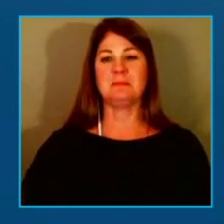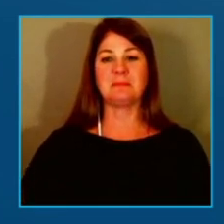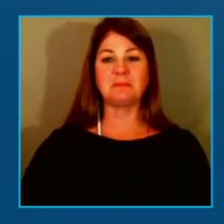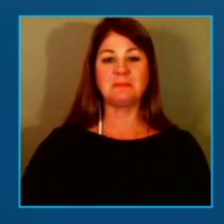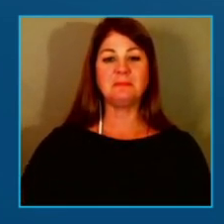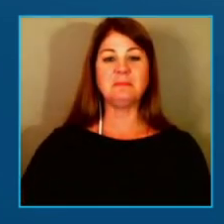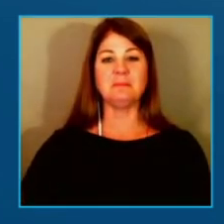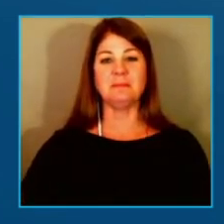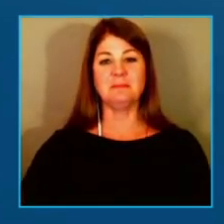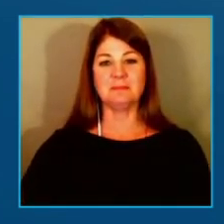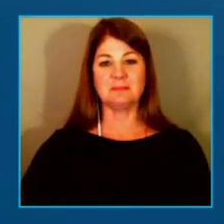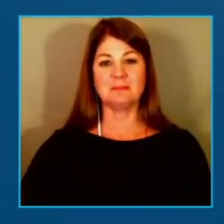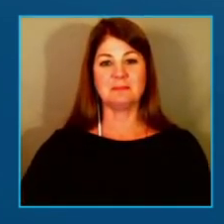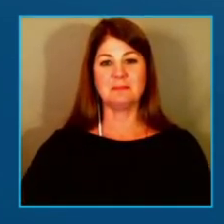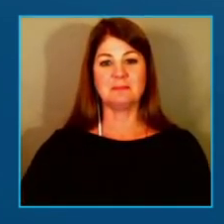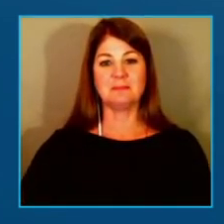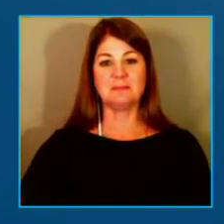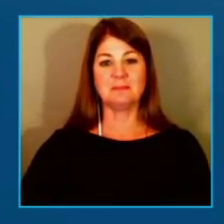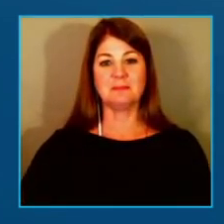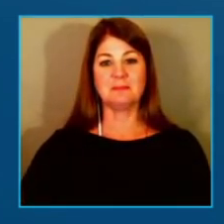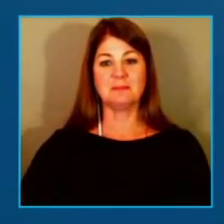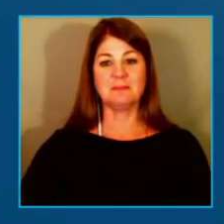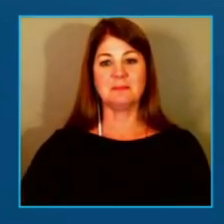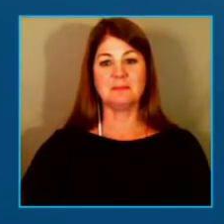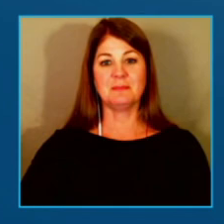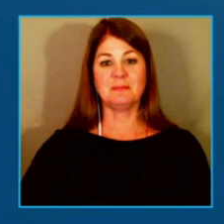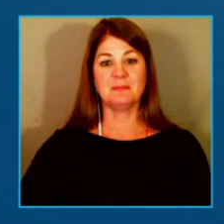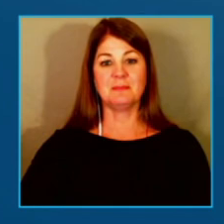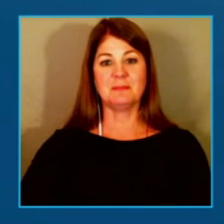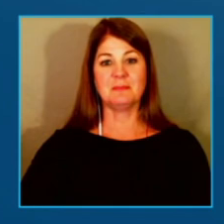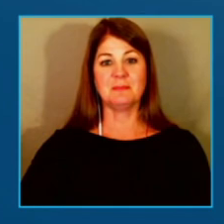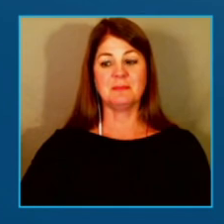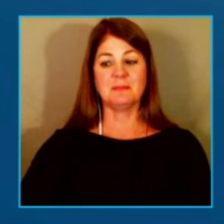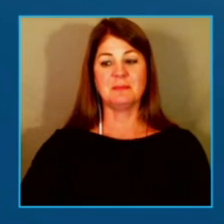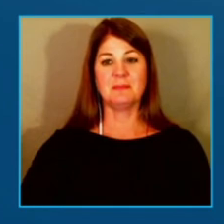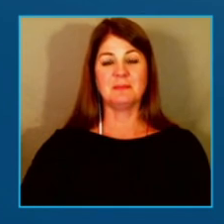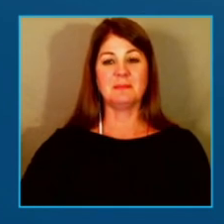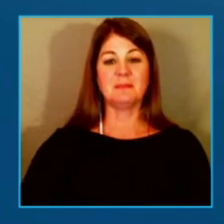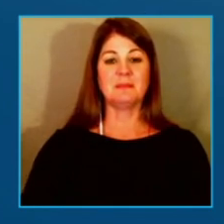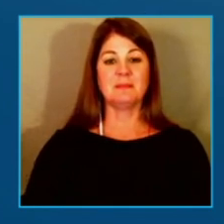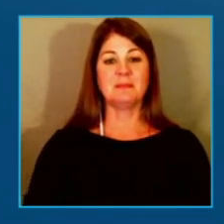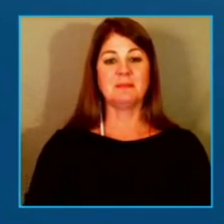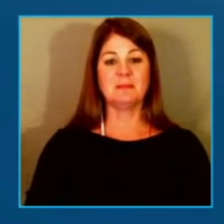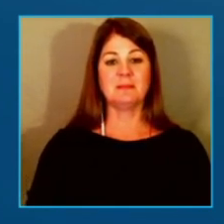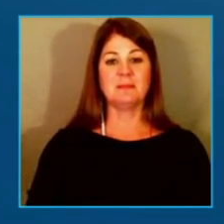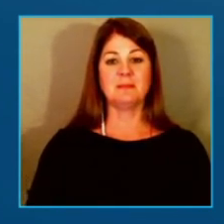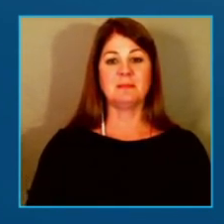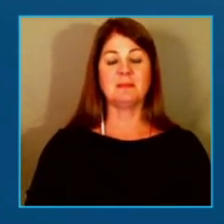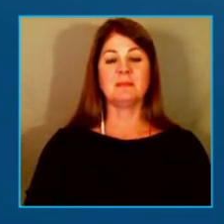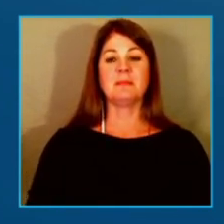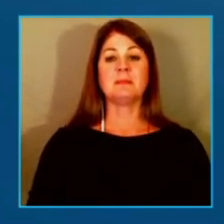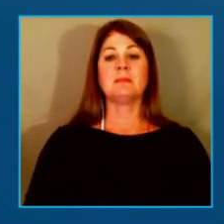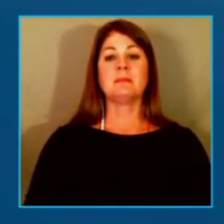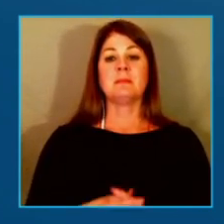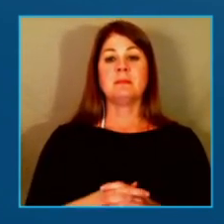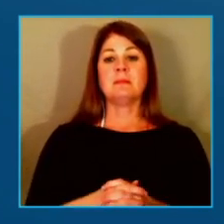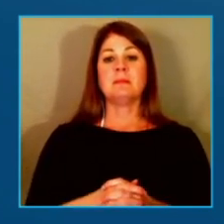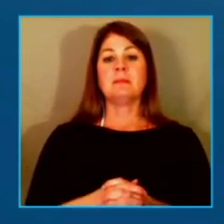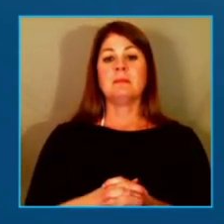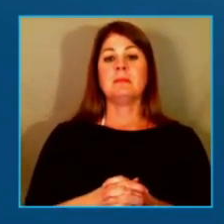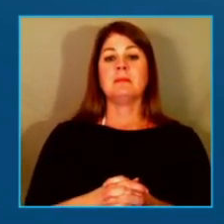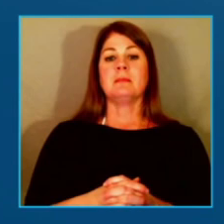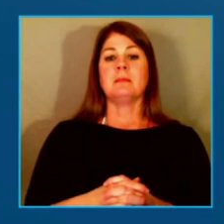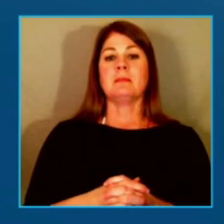There we go. Okay. All right. Thank you again to both Leah and Frank